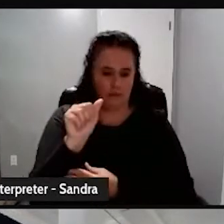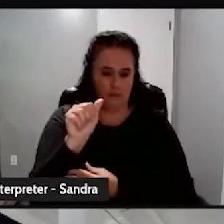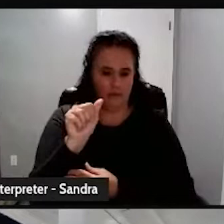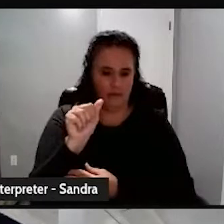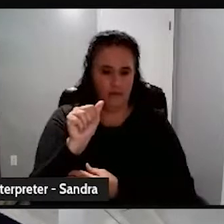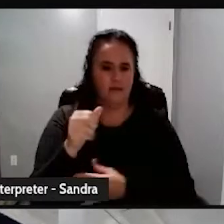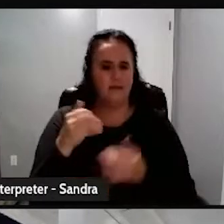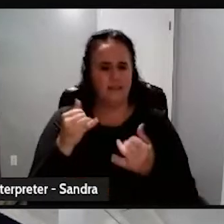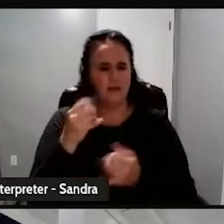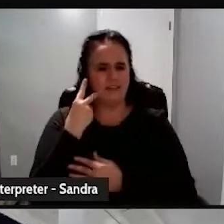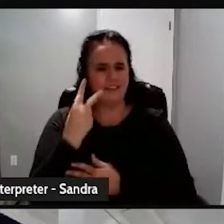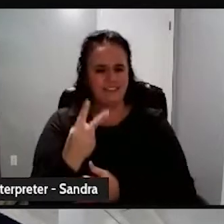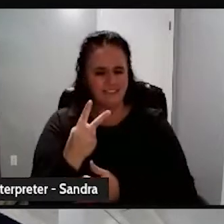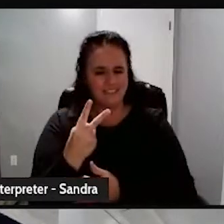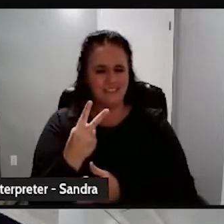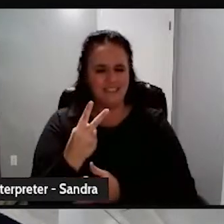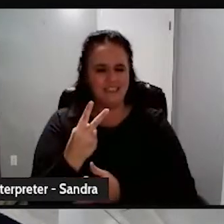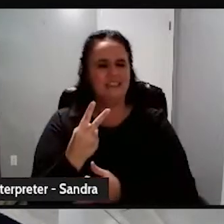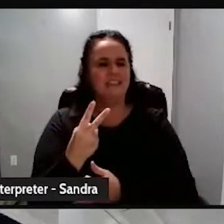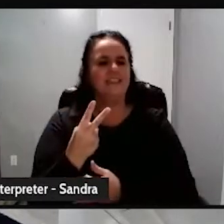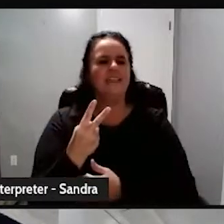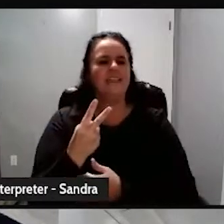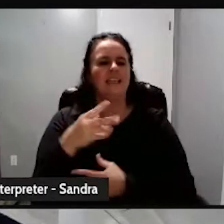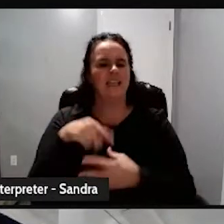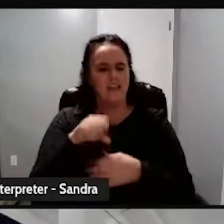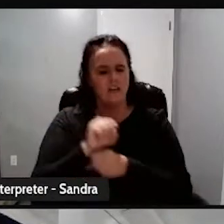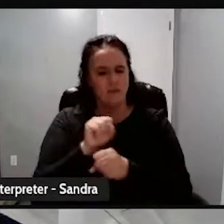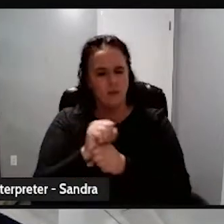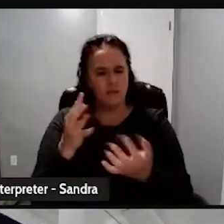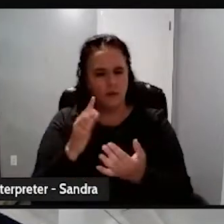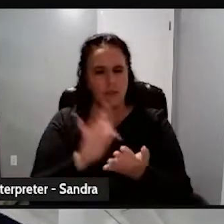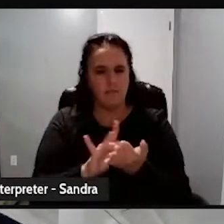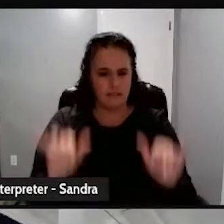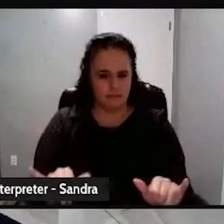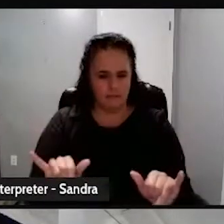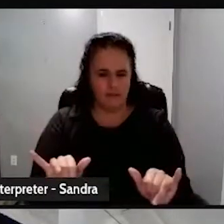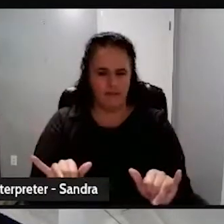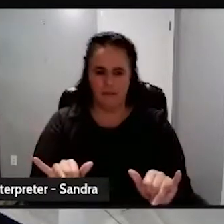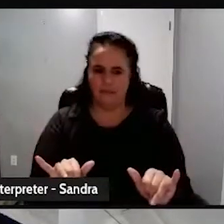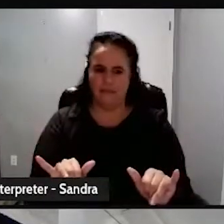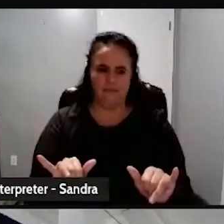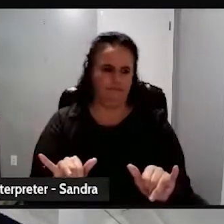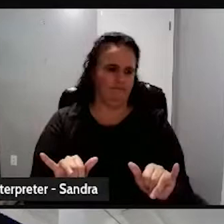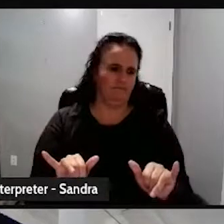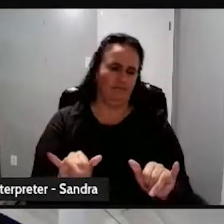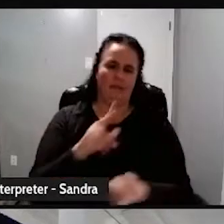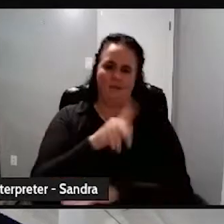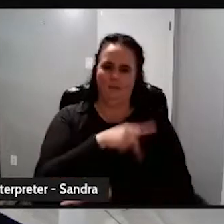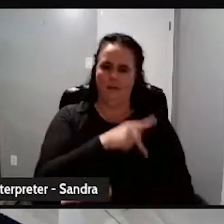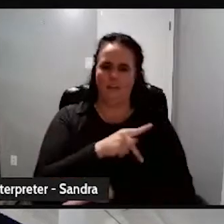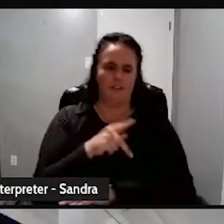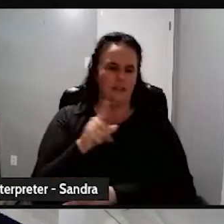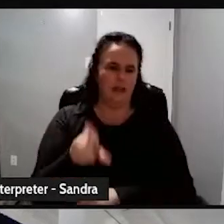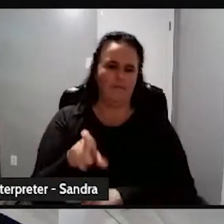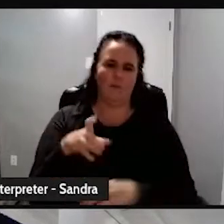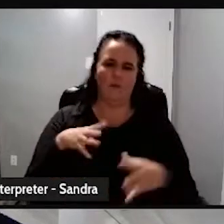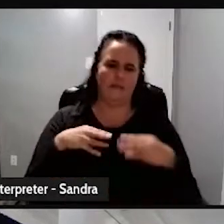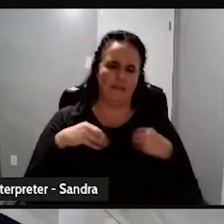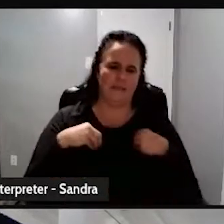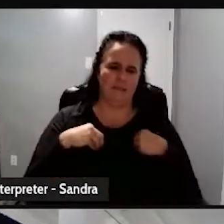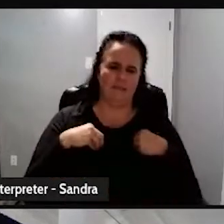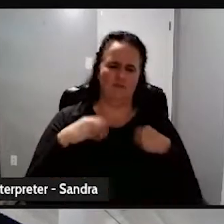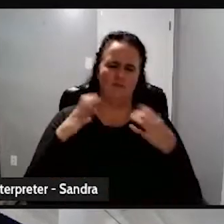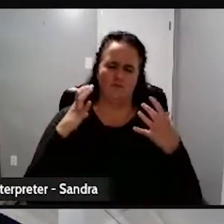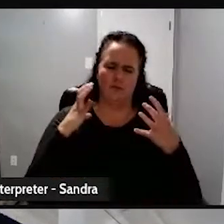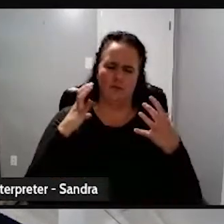inner workings of the medical system and what nonsense patients have to put up with. Thankfully,